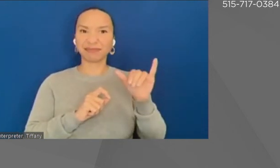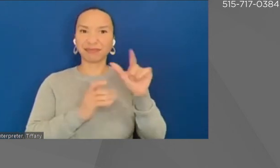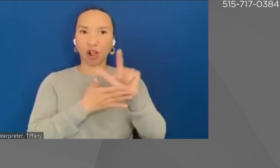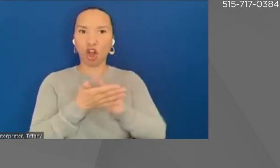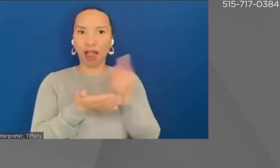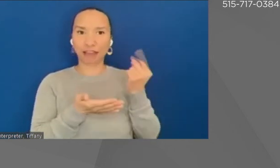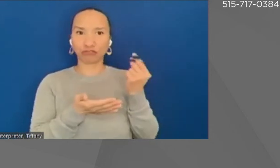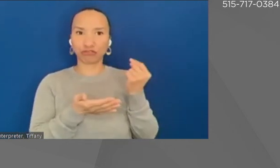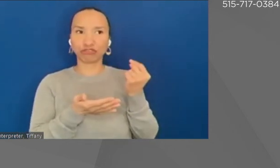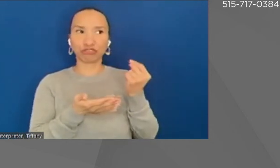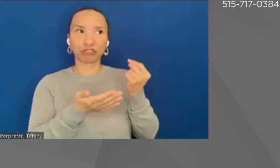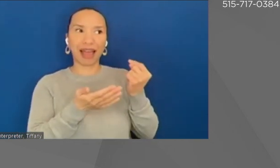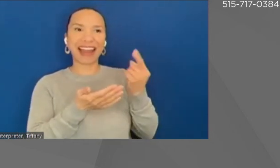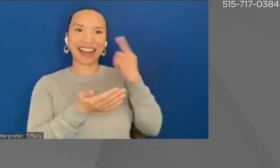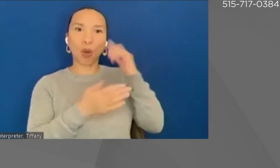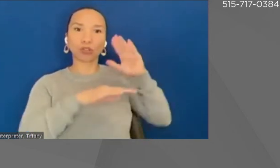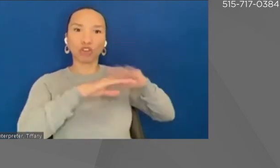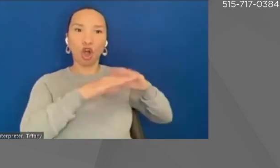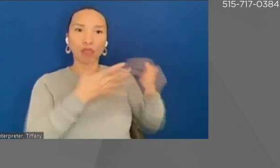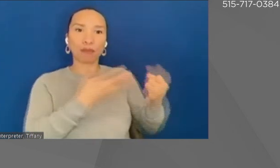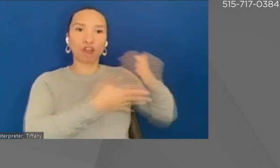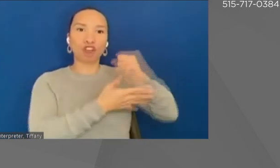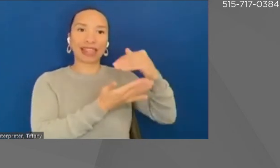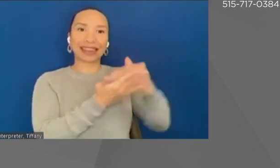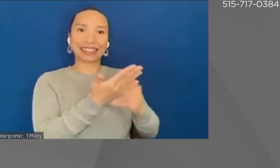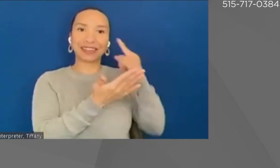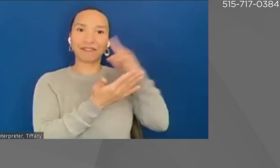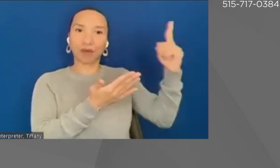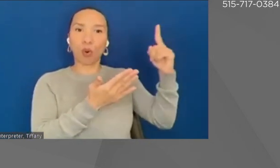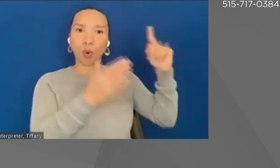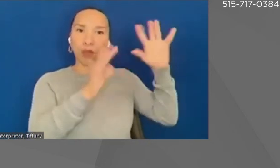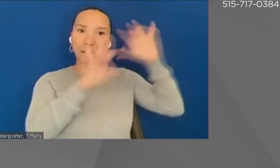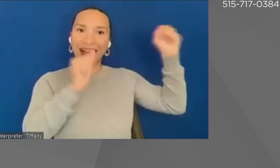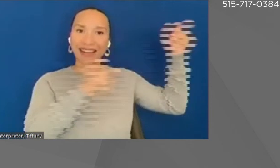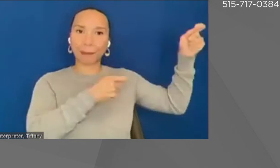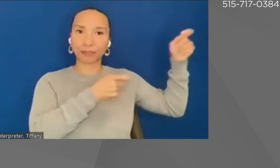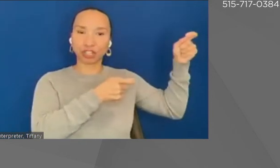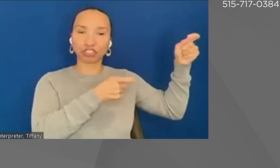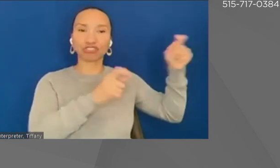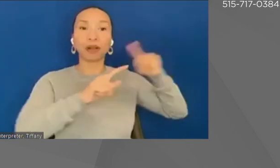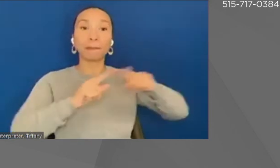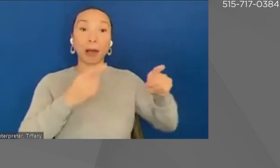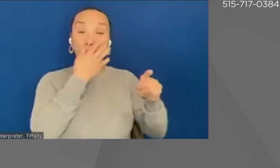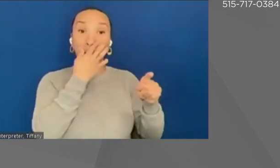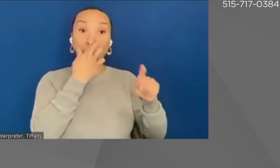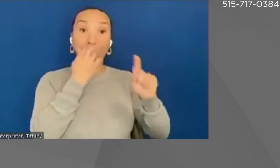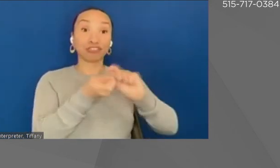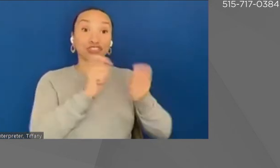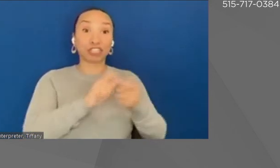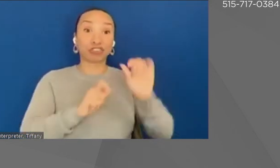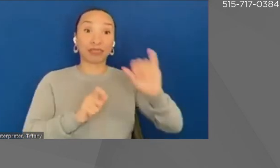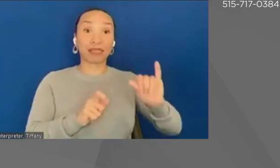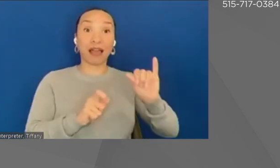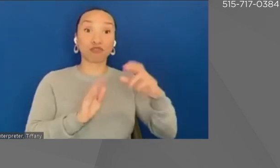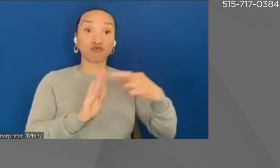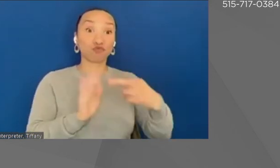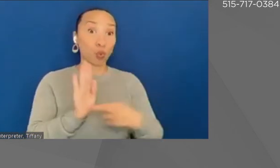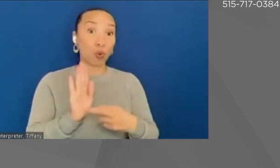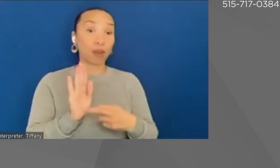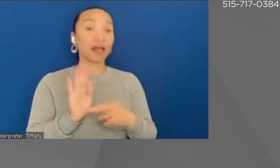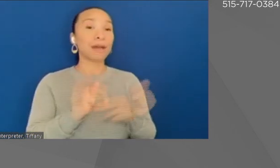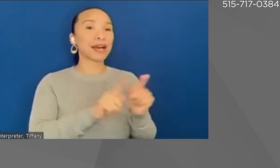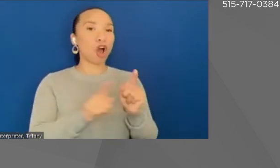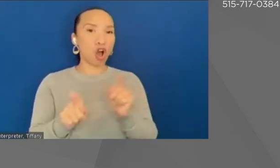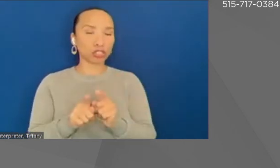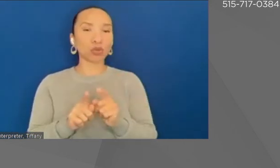administration's docket to do, but I think not just reversing that rule, but also doing significant messaging for the